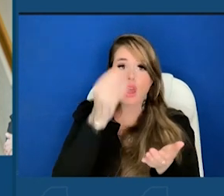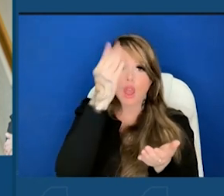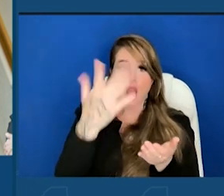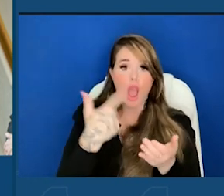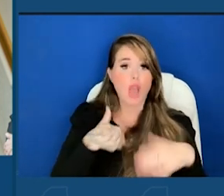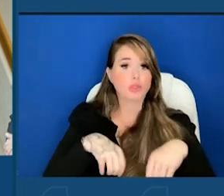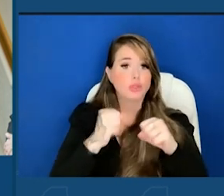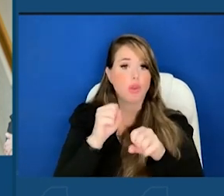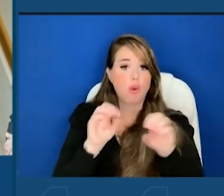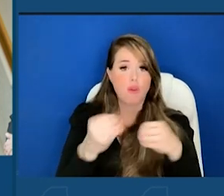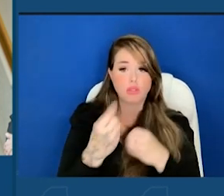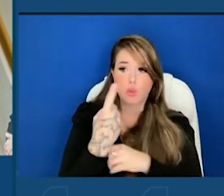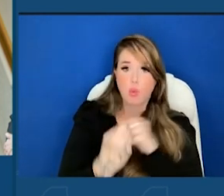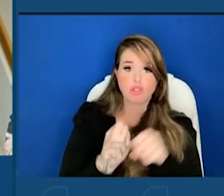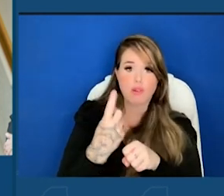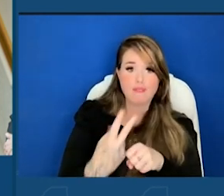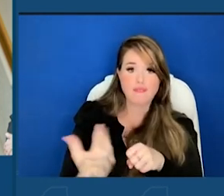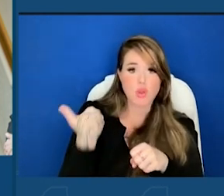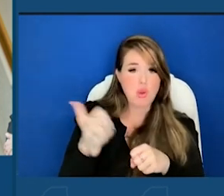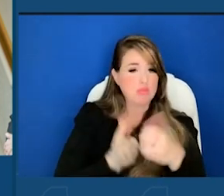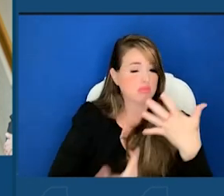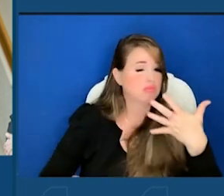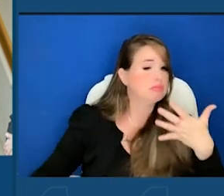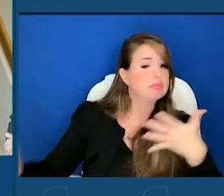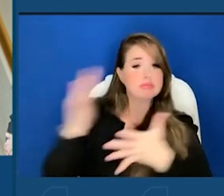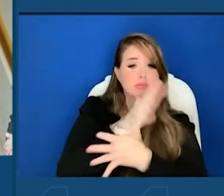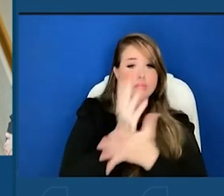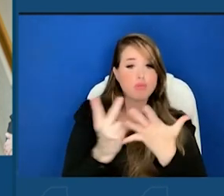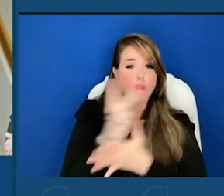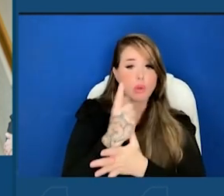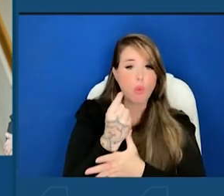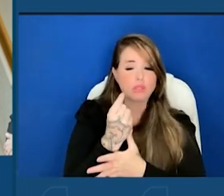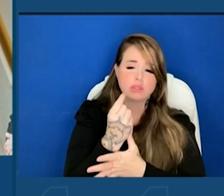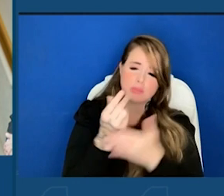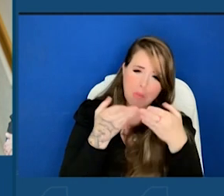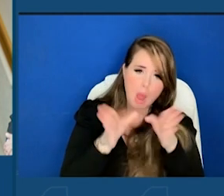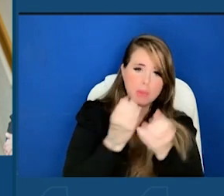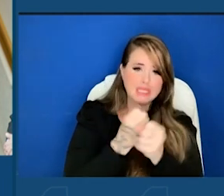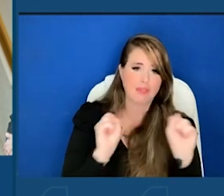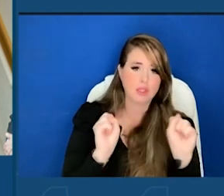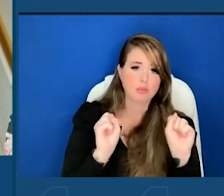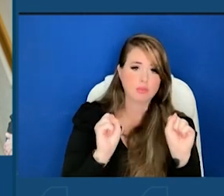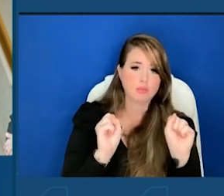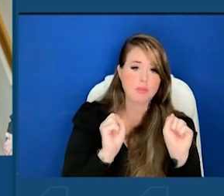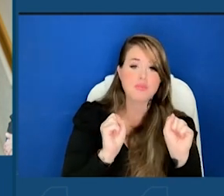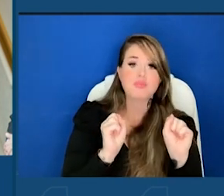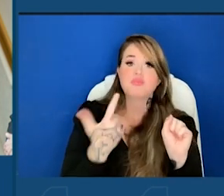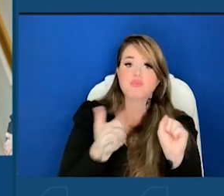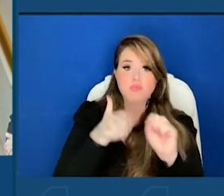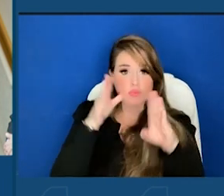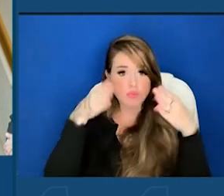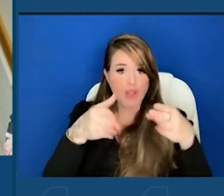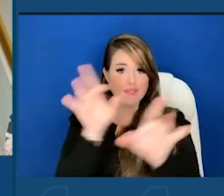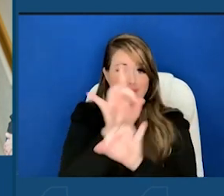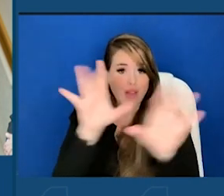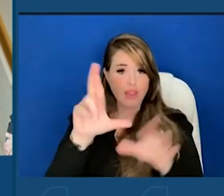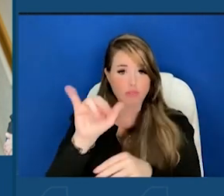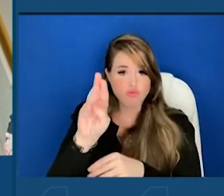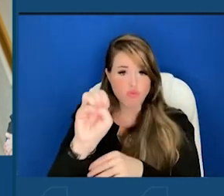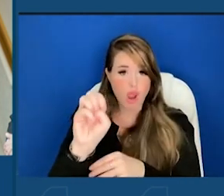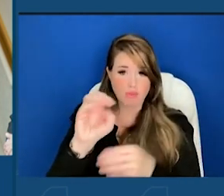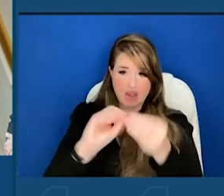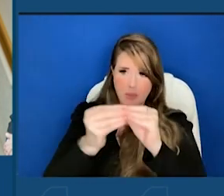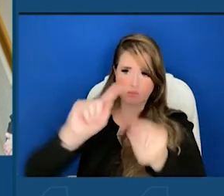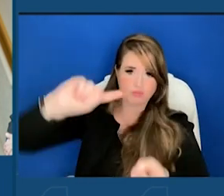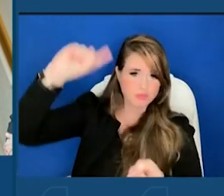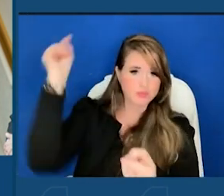has been my #1 priority. And I have worked tirelessly to drive down, especially the violent crime rates and this crime surge that was